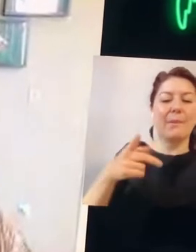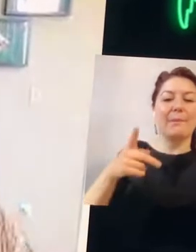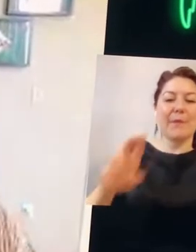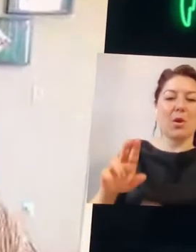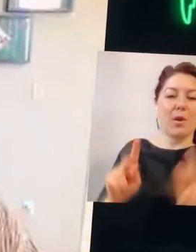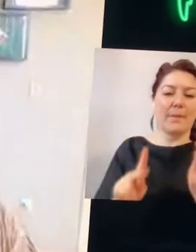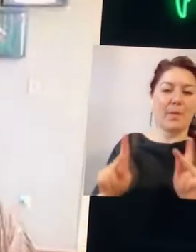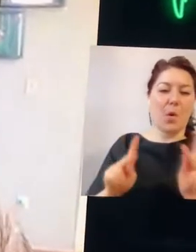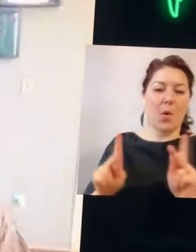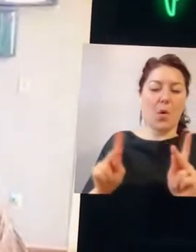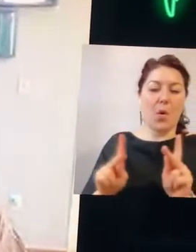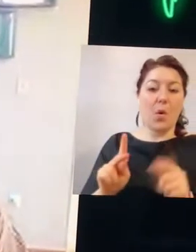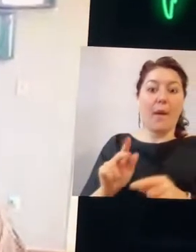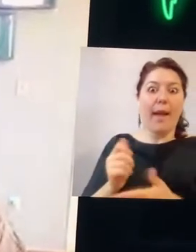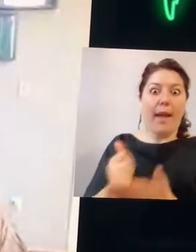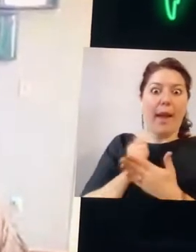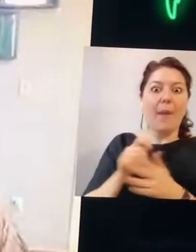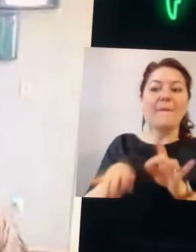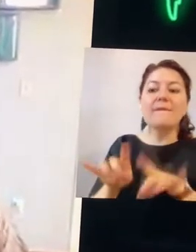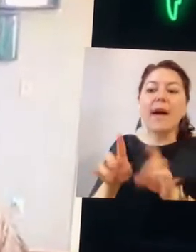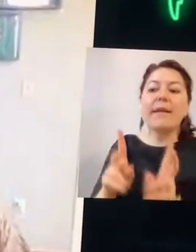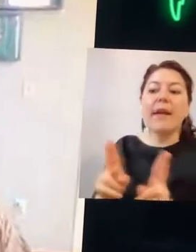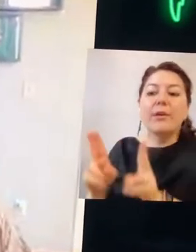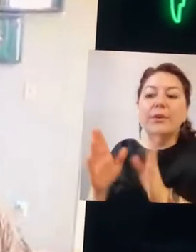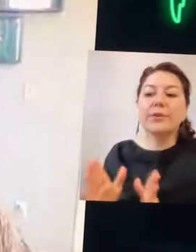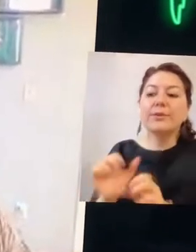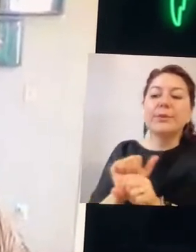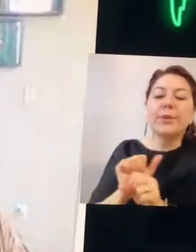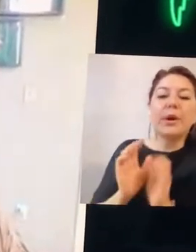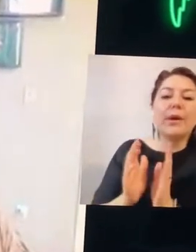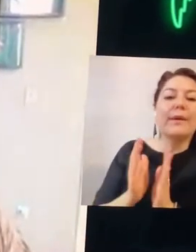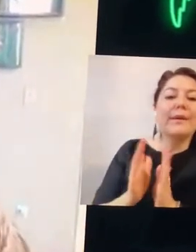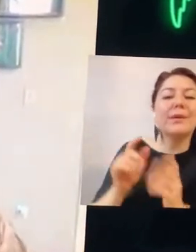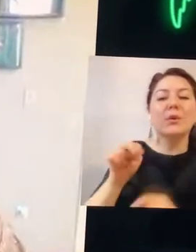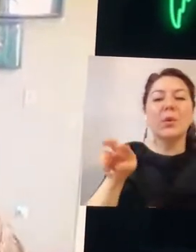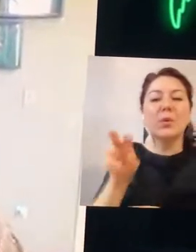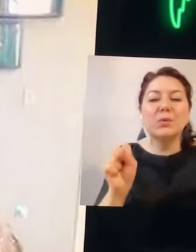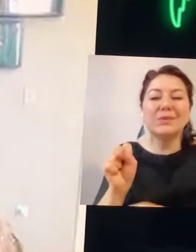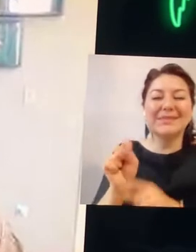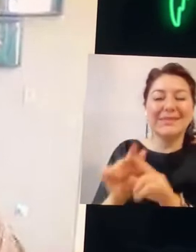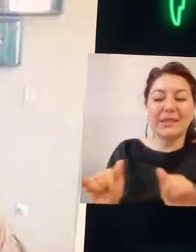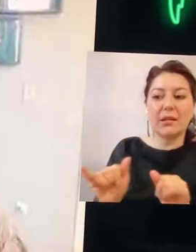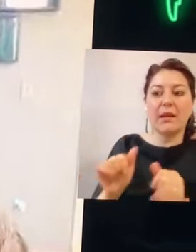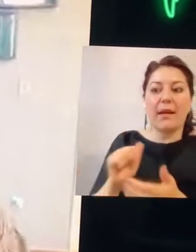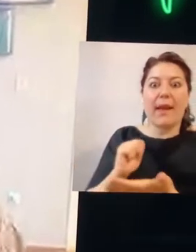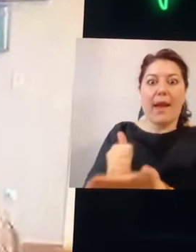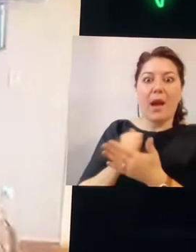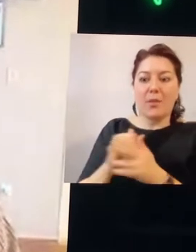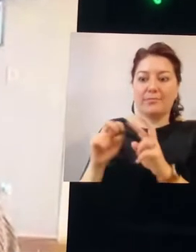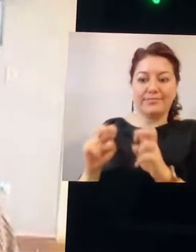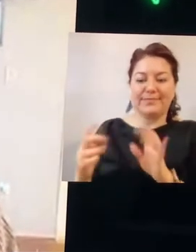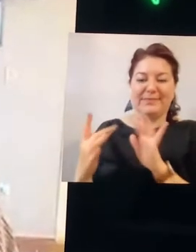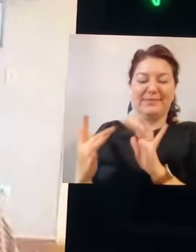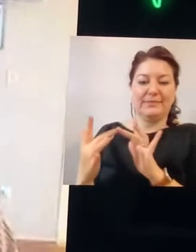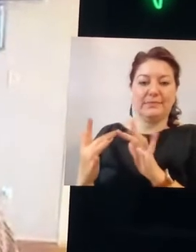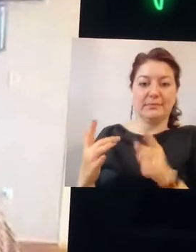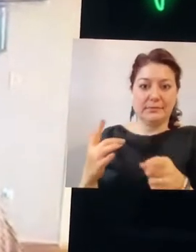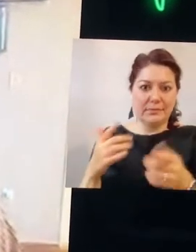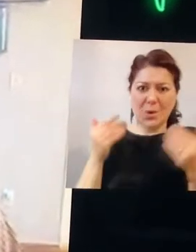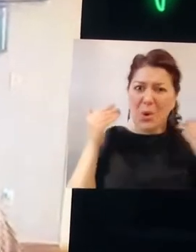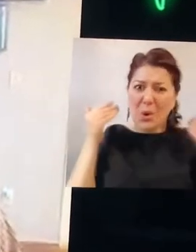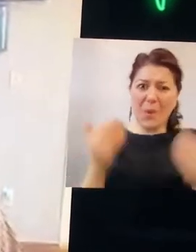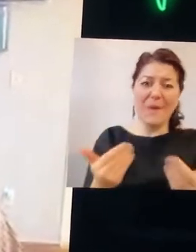to find journalists, to find editors, to pitch to and establish relationships with. So avail yourselves of any kind